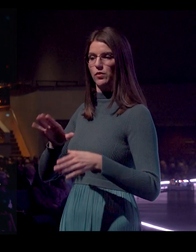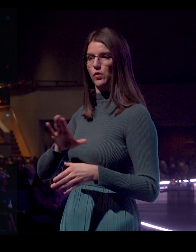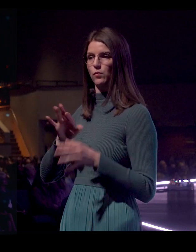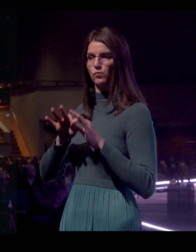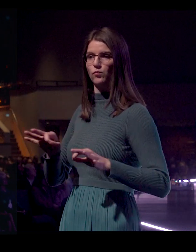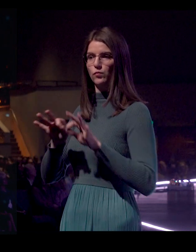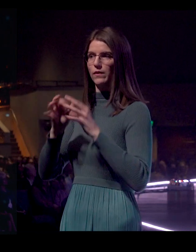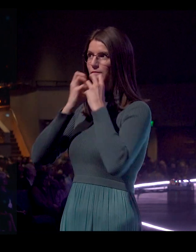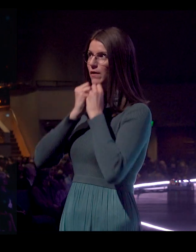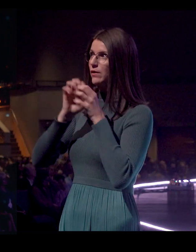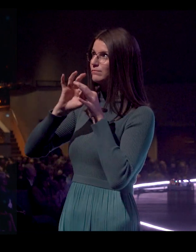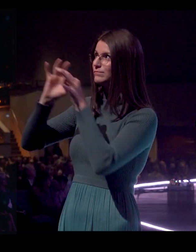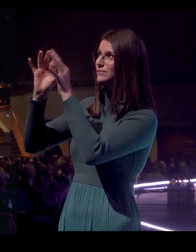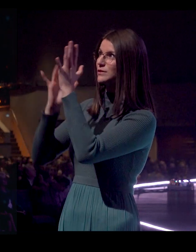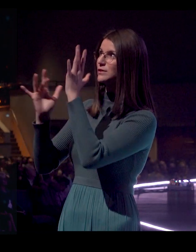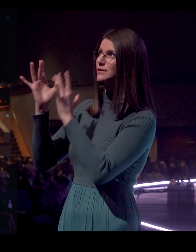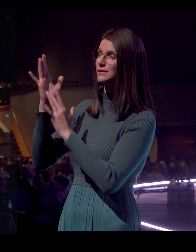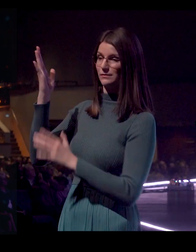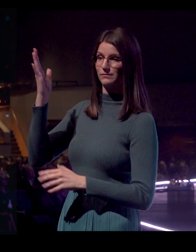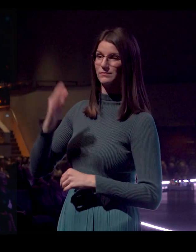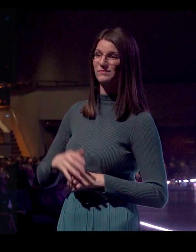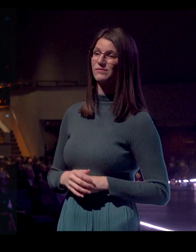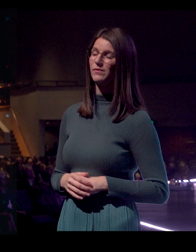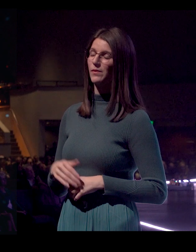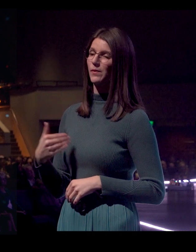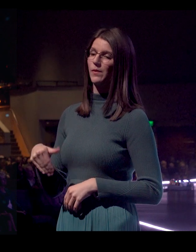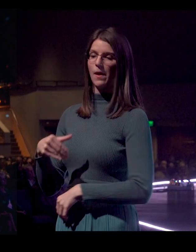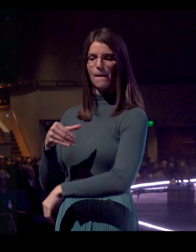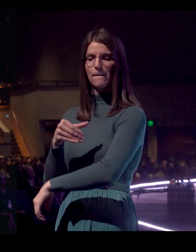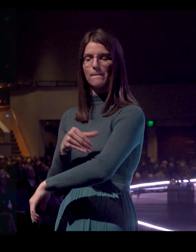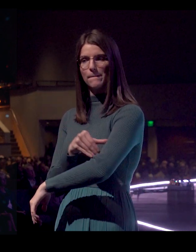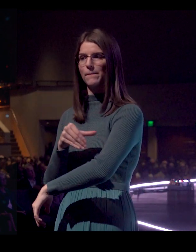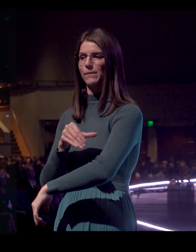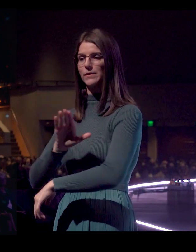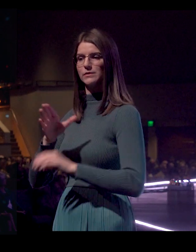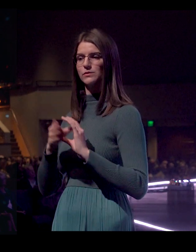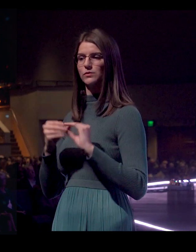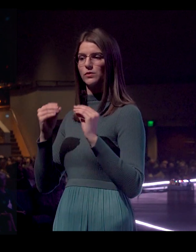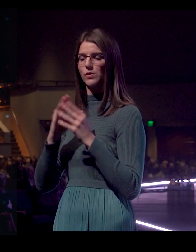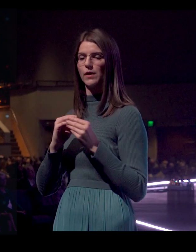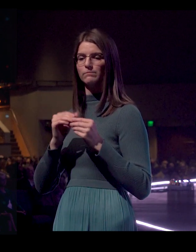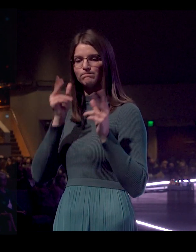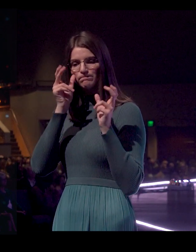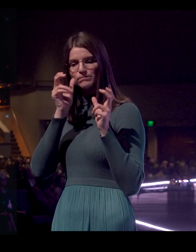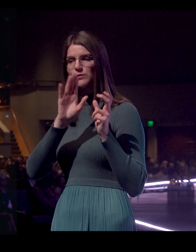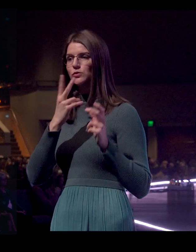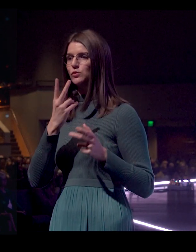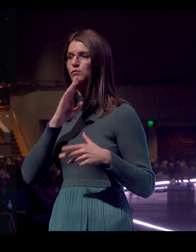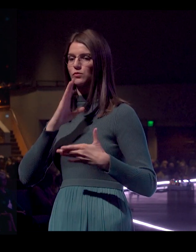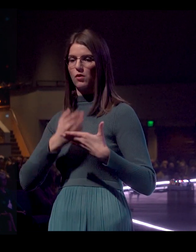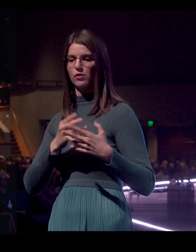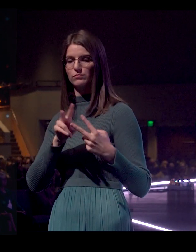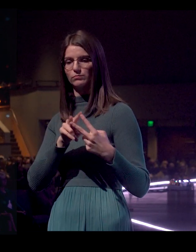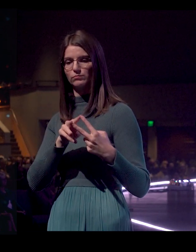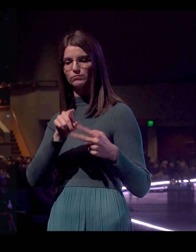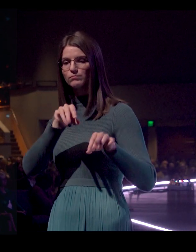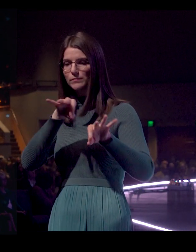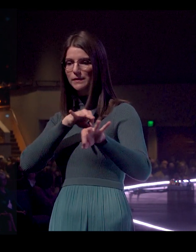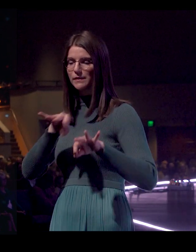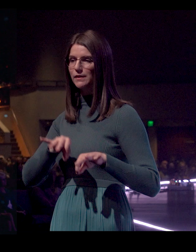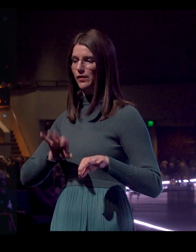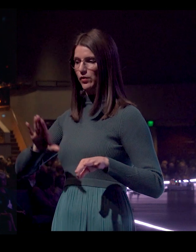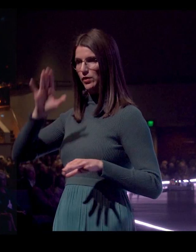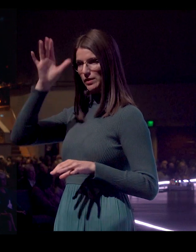part of Matthew's story to me is listening to his two daughters describe their dad. As at one point